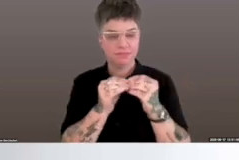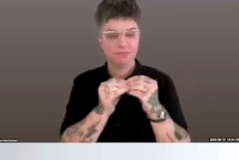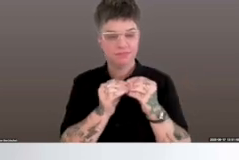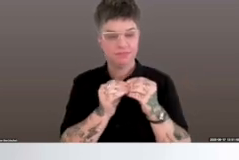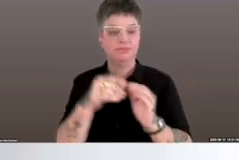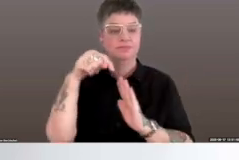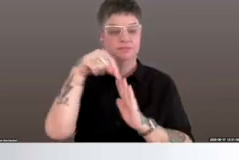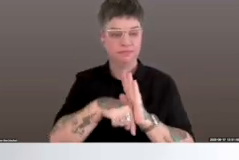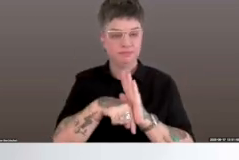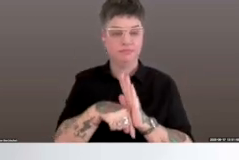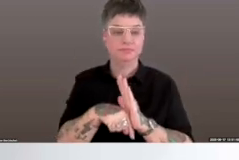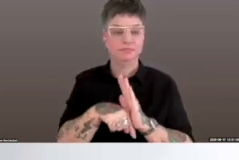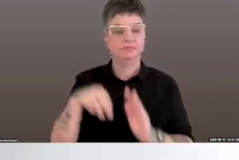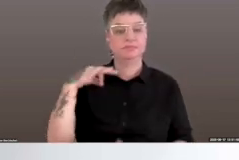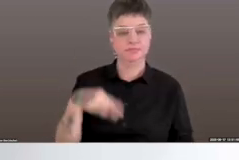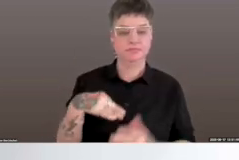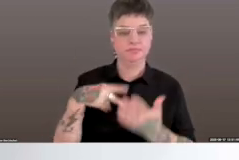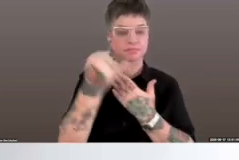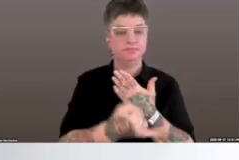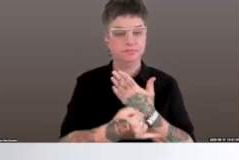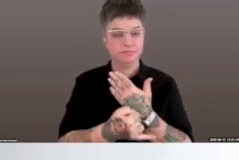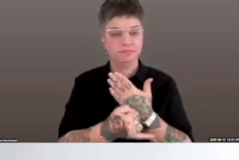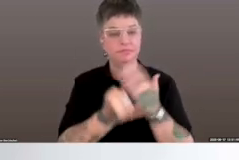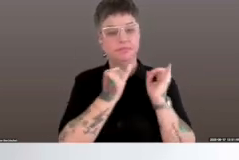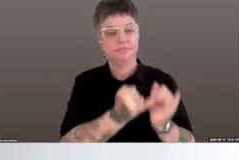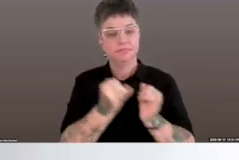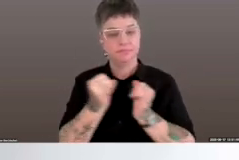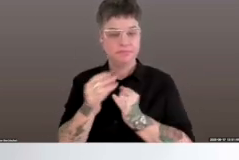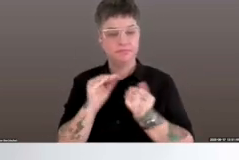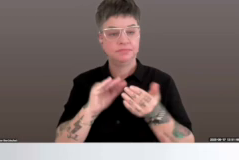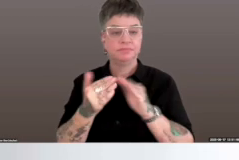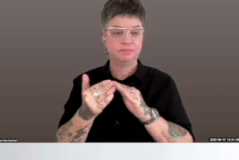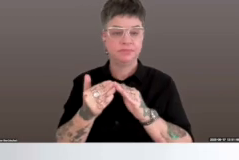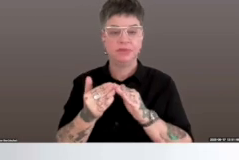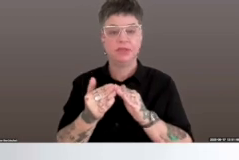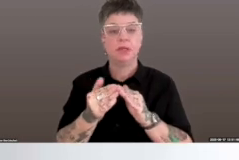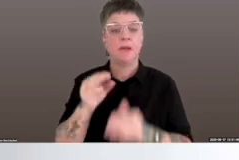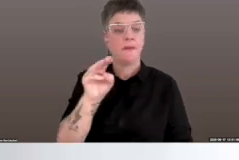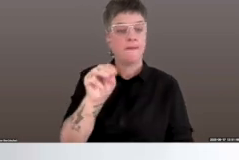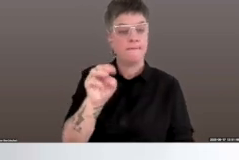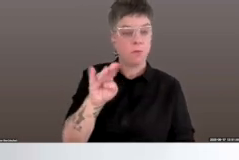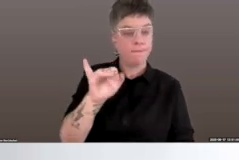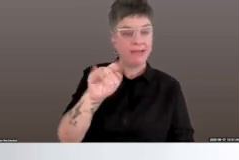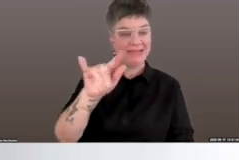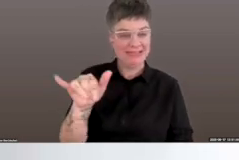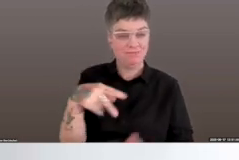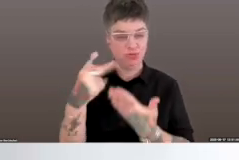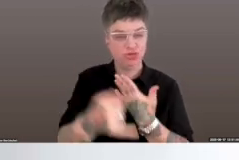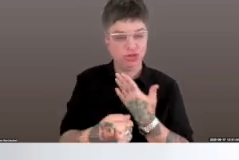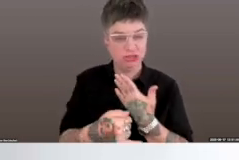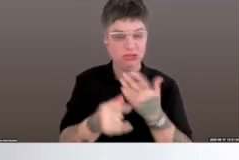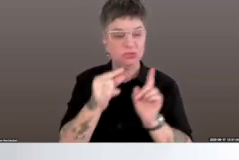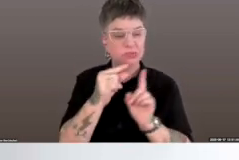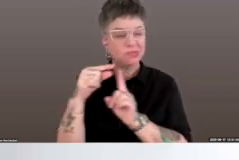incentive projects, and we'll begin with our individual and community mobility incentive projects. These terms might sound a